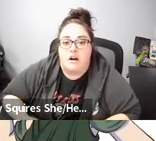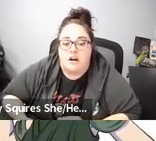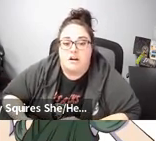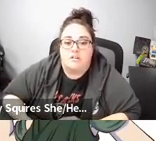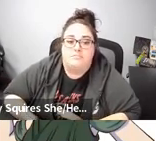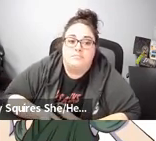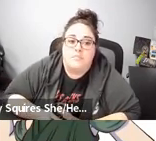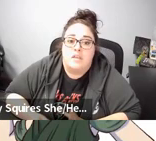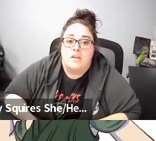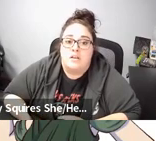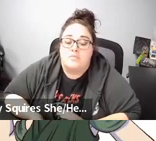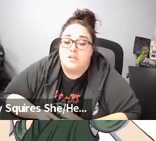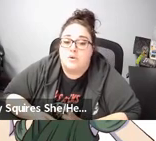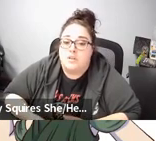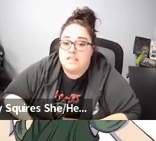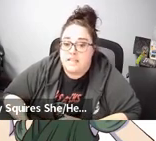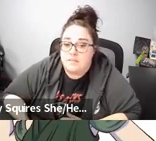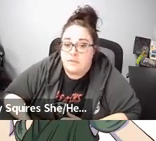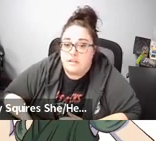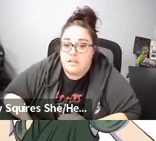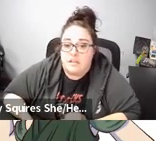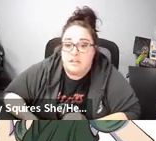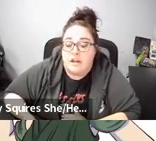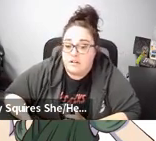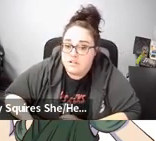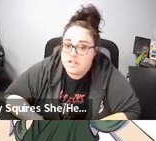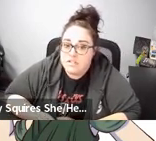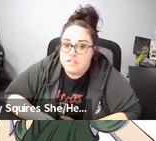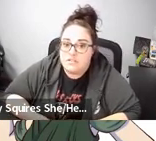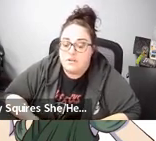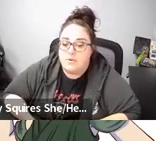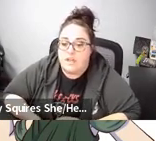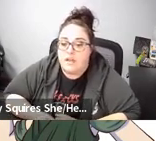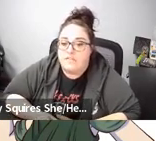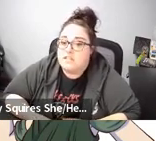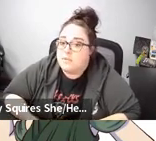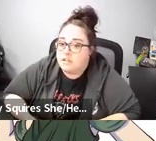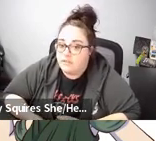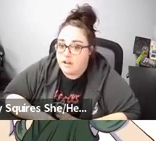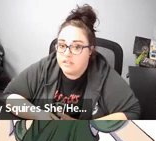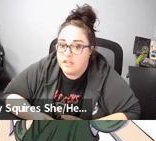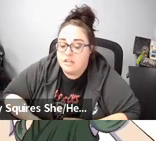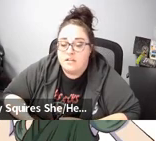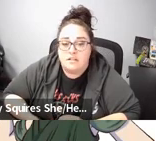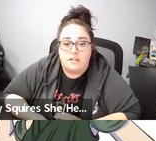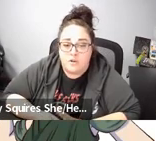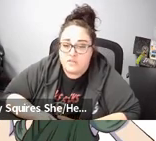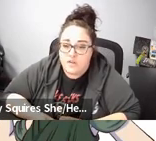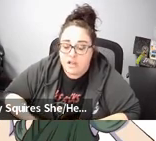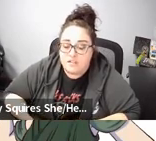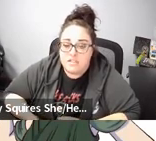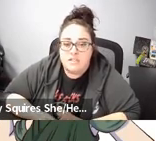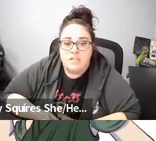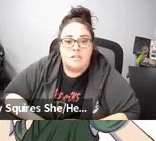there are some really cool accessibility character sheets. So they have disability friendly,